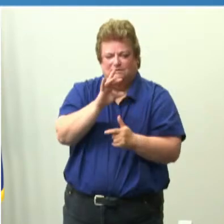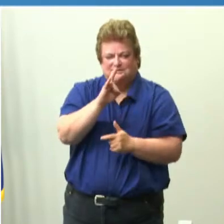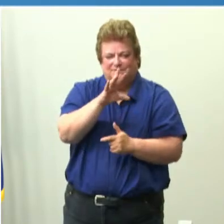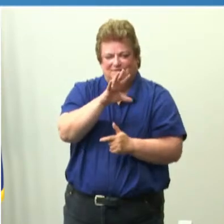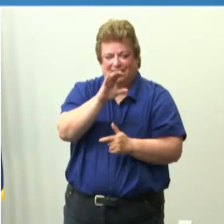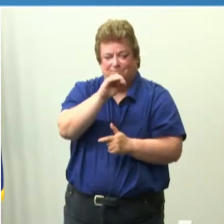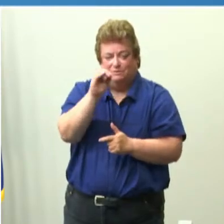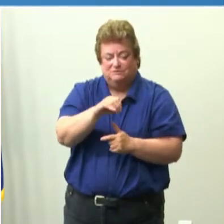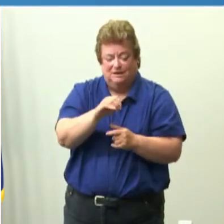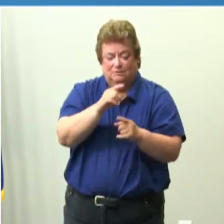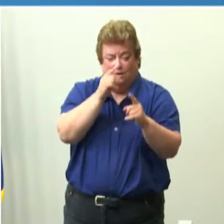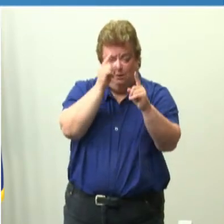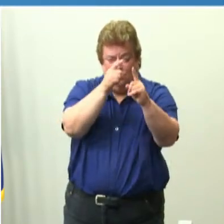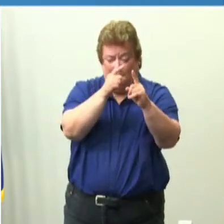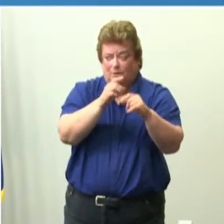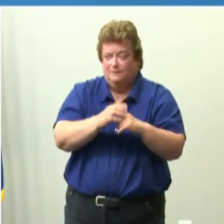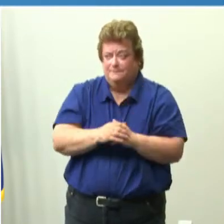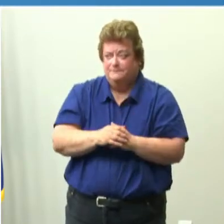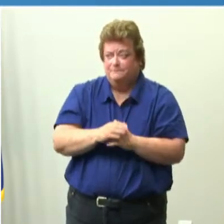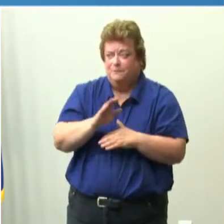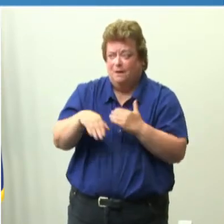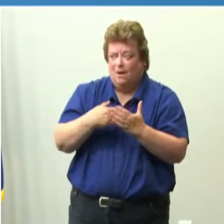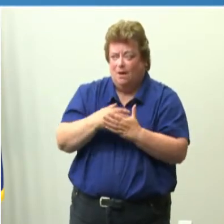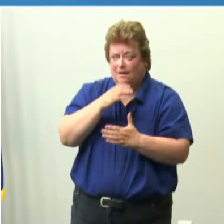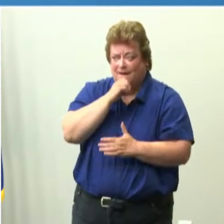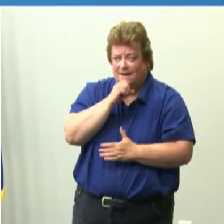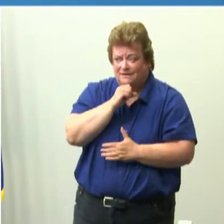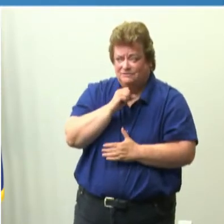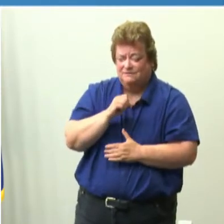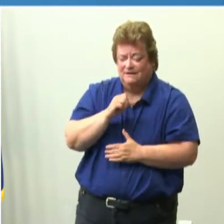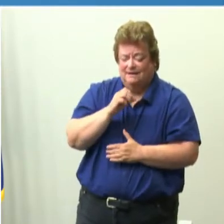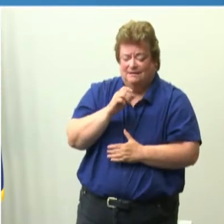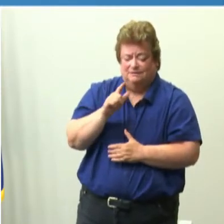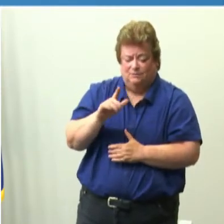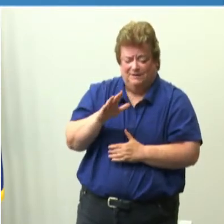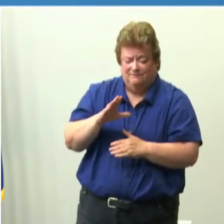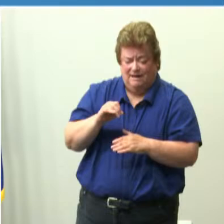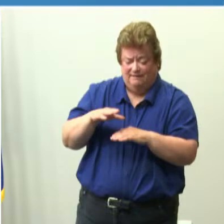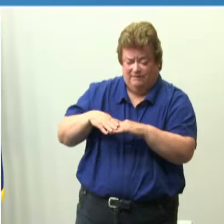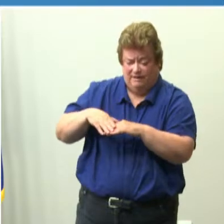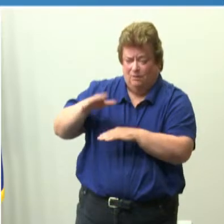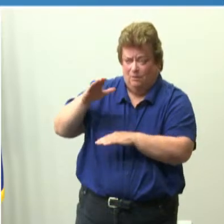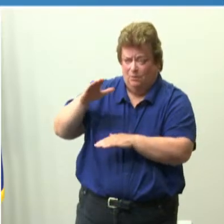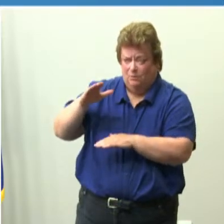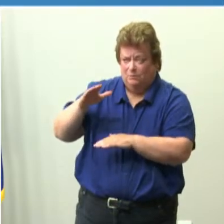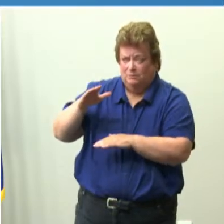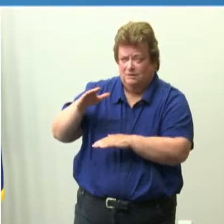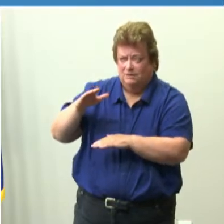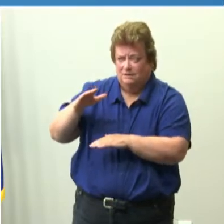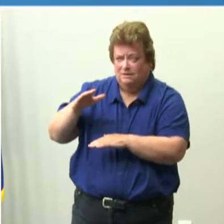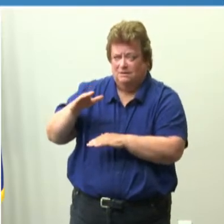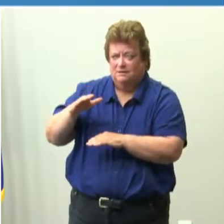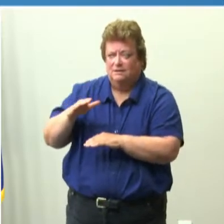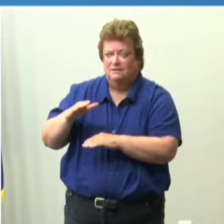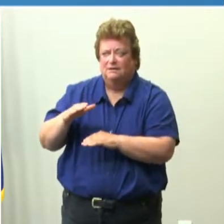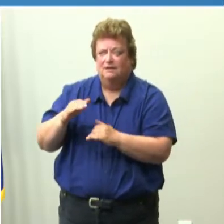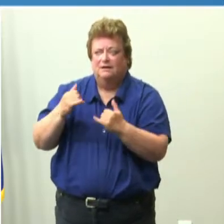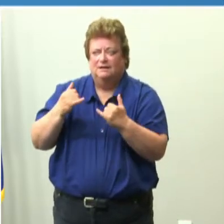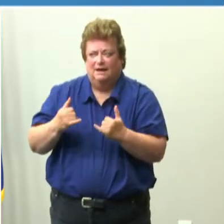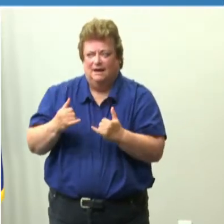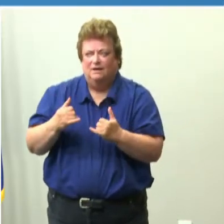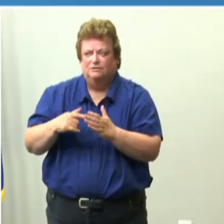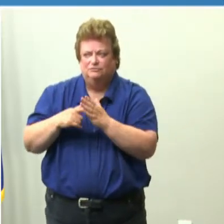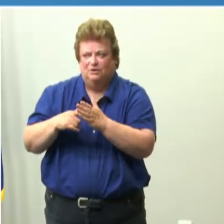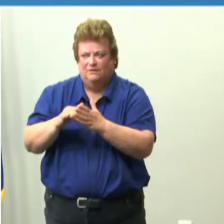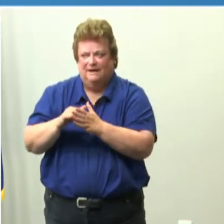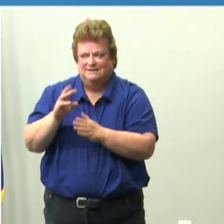goal. All groups age 25 now, all age groups above age 25 now show